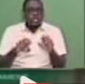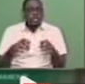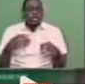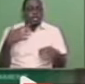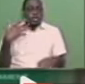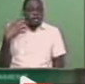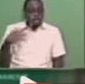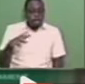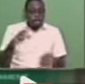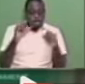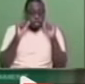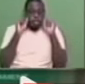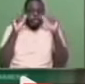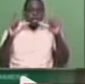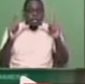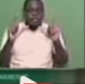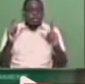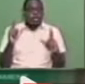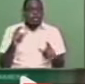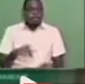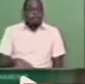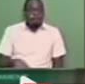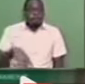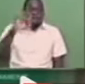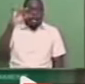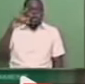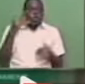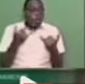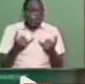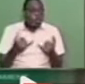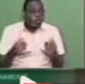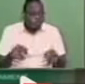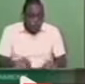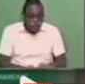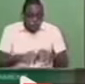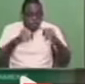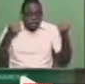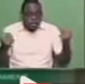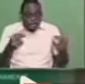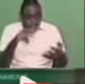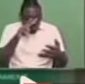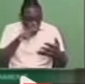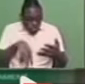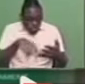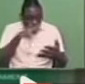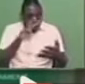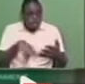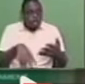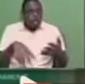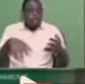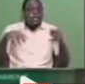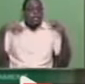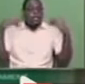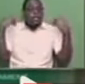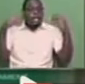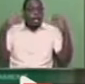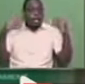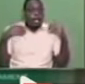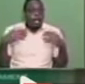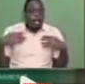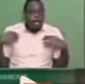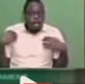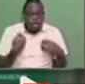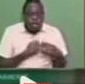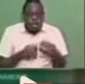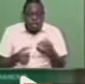that? After thousands of job losses, a major forex earner to our nation, $3 billion